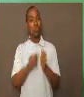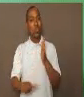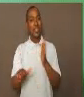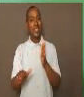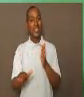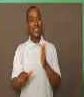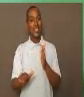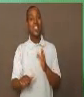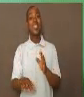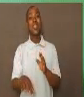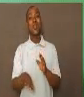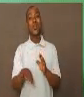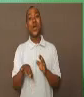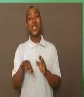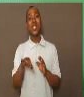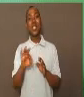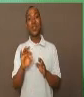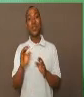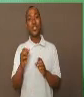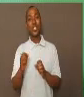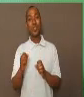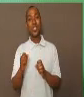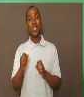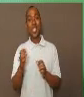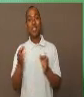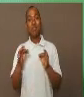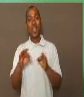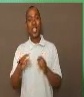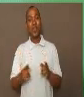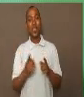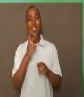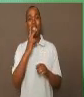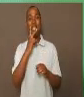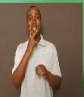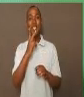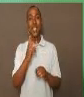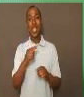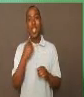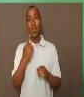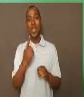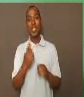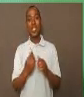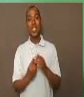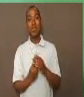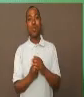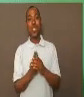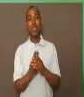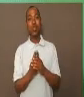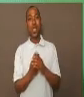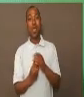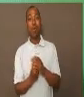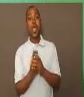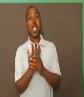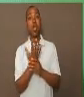very important in energy production in both the developed and the